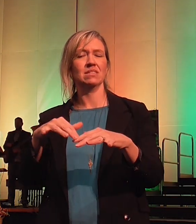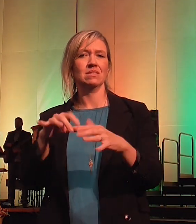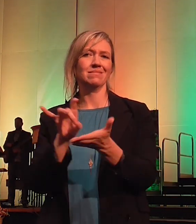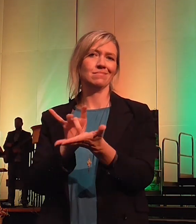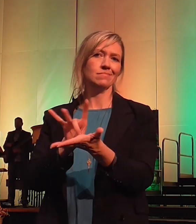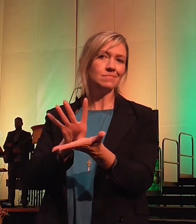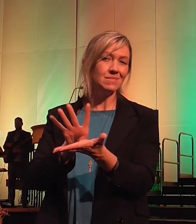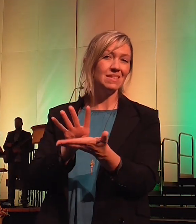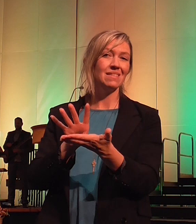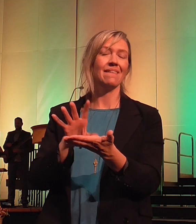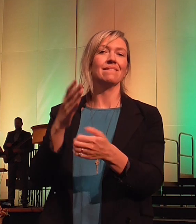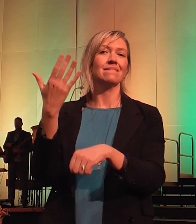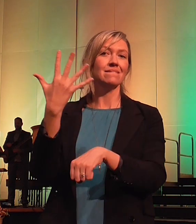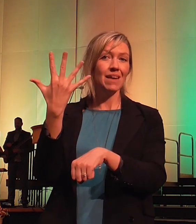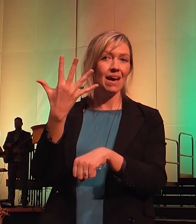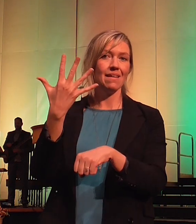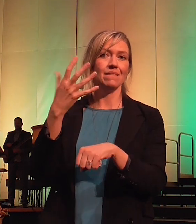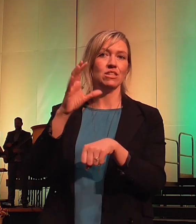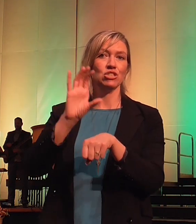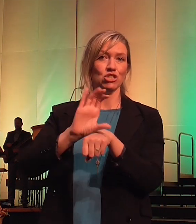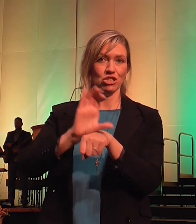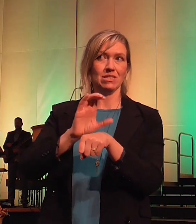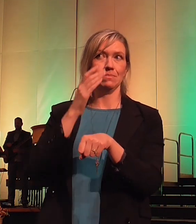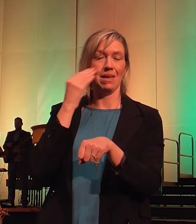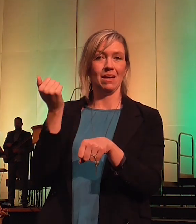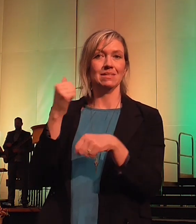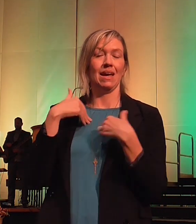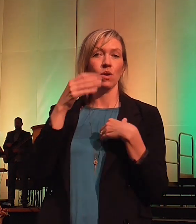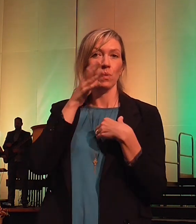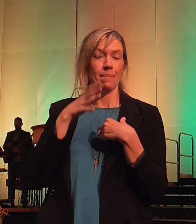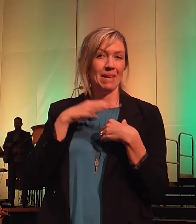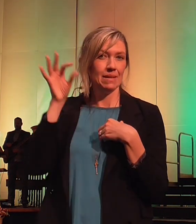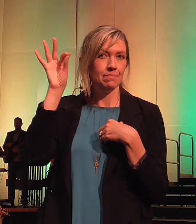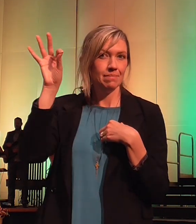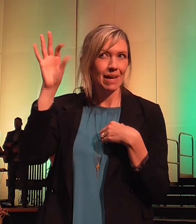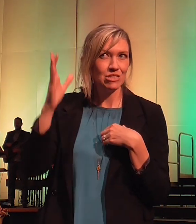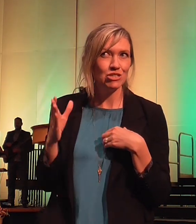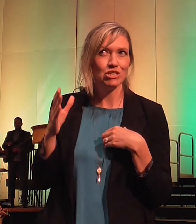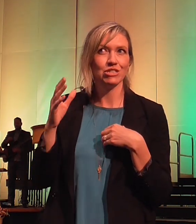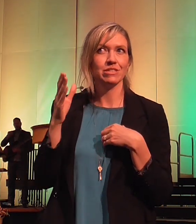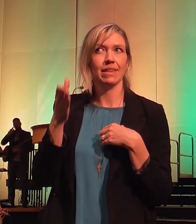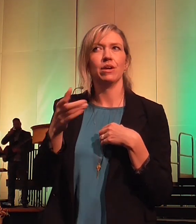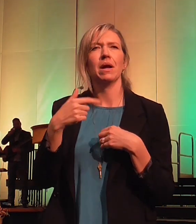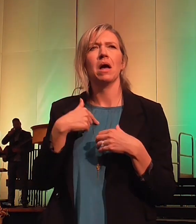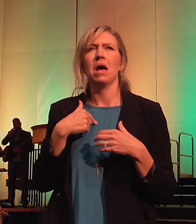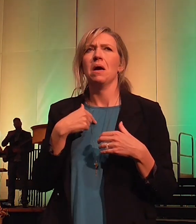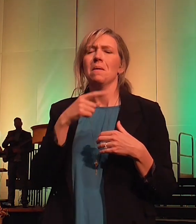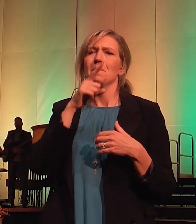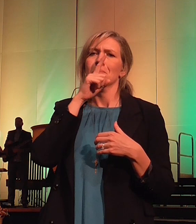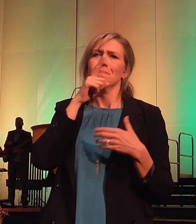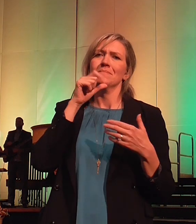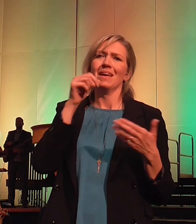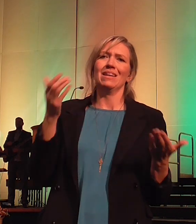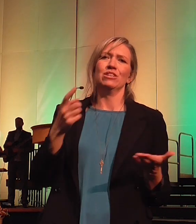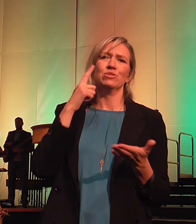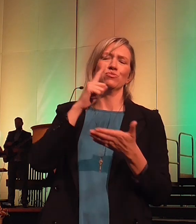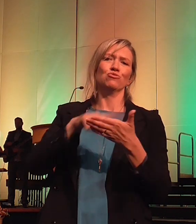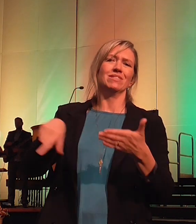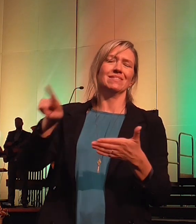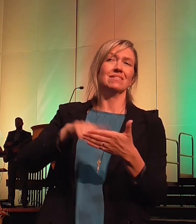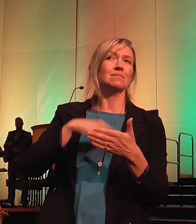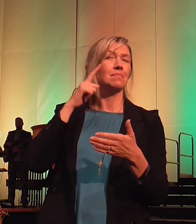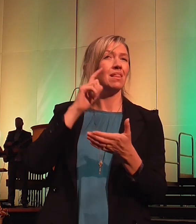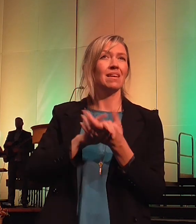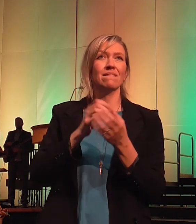expelled 5 of their churches because they had women pastors there. And I'm not here to criticize because I believe in the freedom